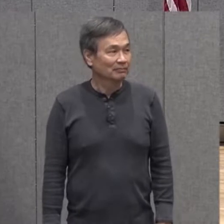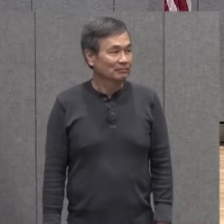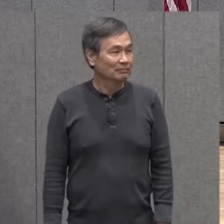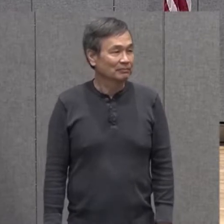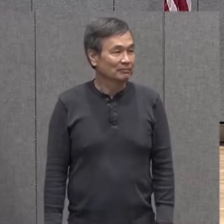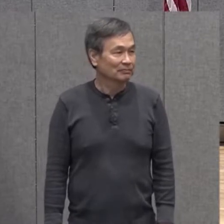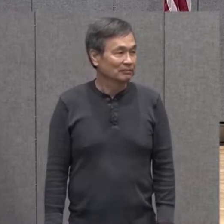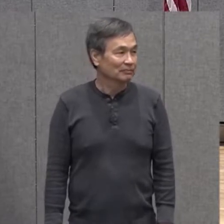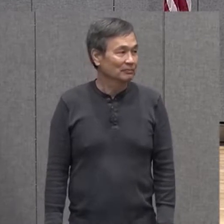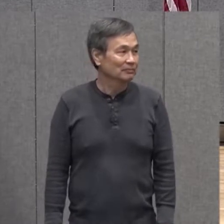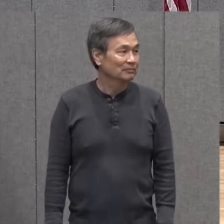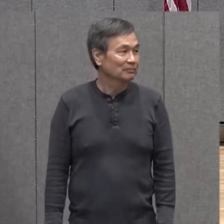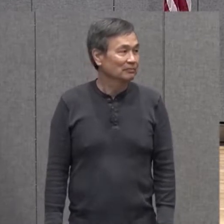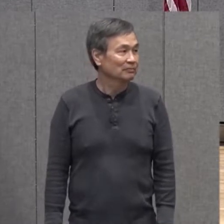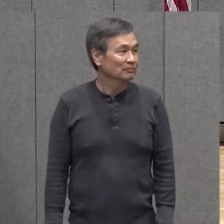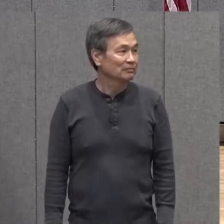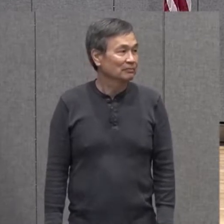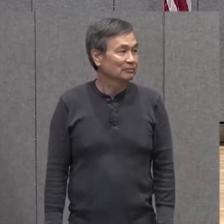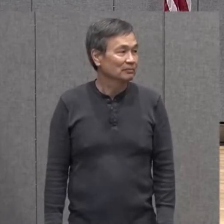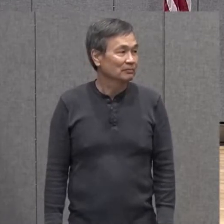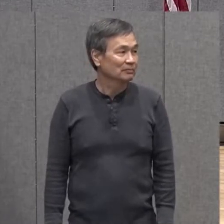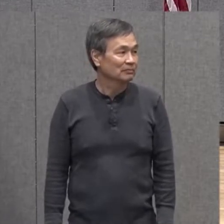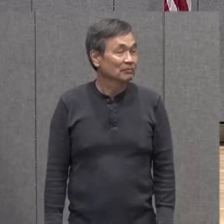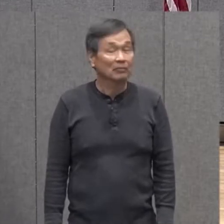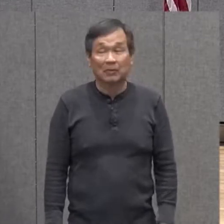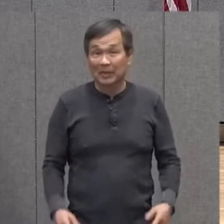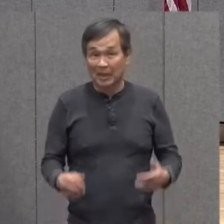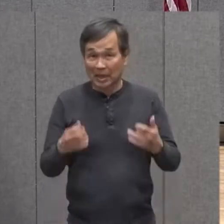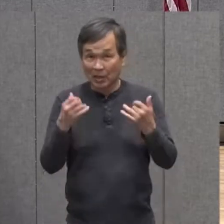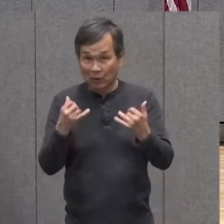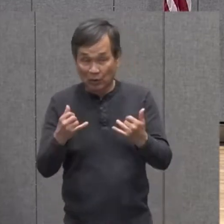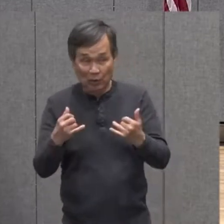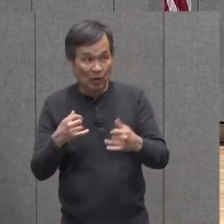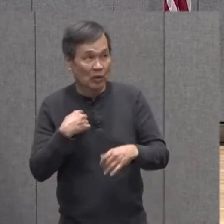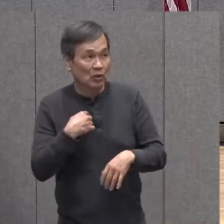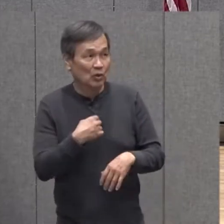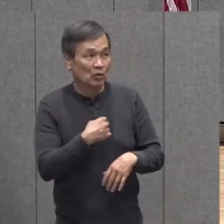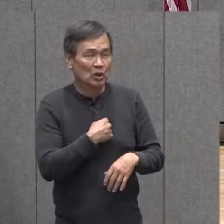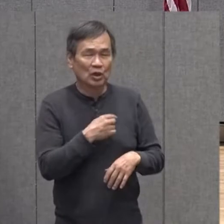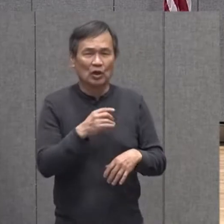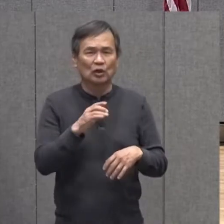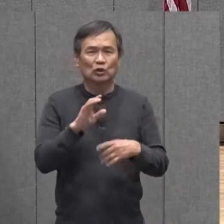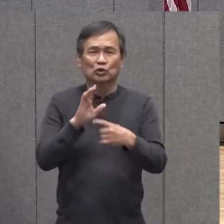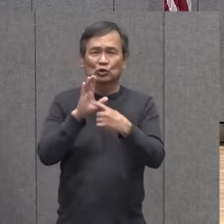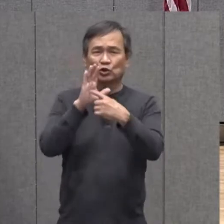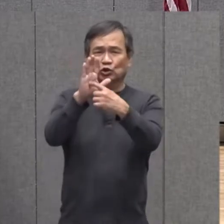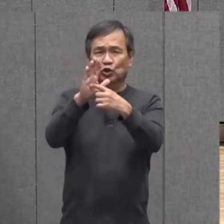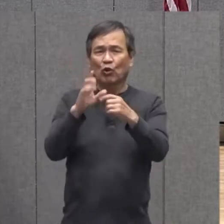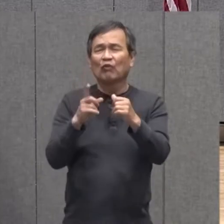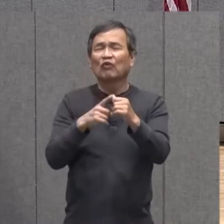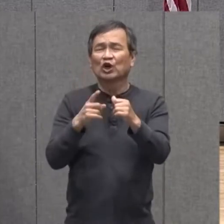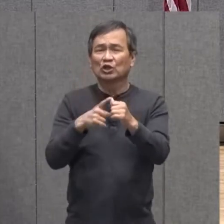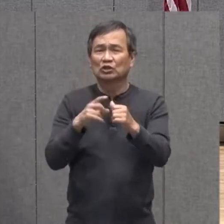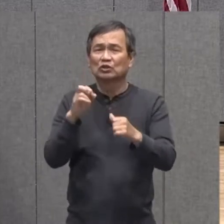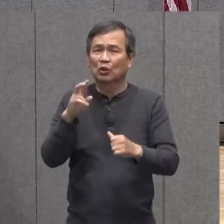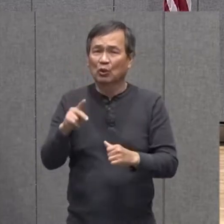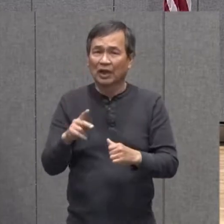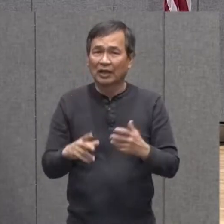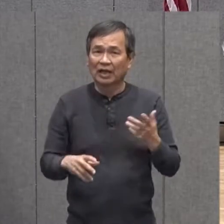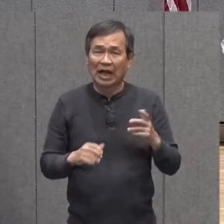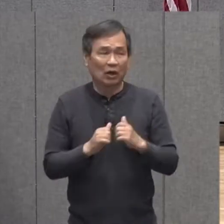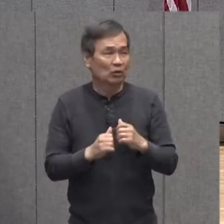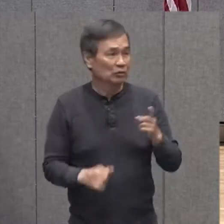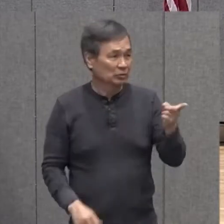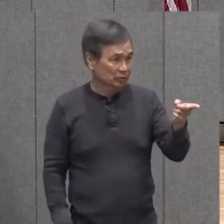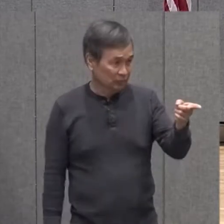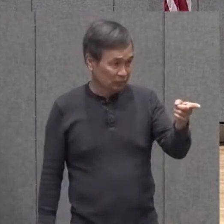primer día haciéndolo. So we're going to kind of just demonstrate this. We're not going to spend a lot of time on this. But